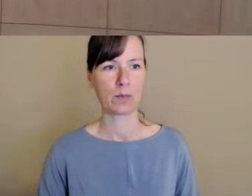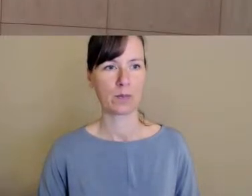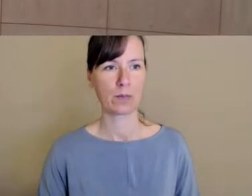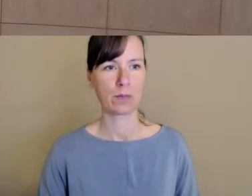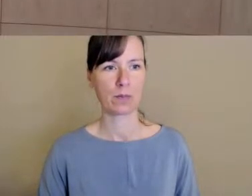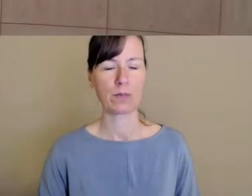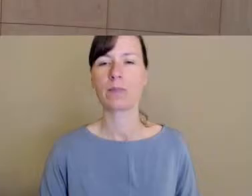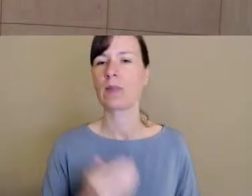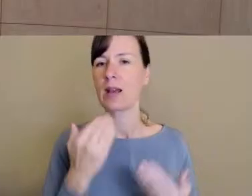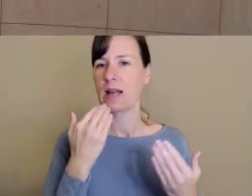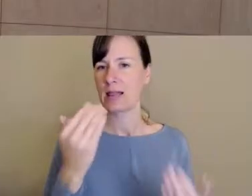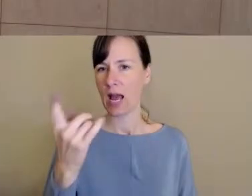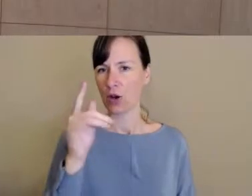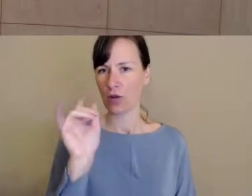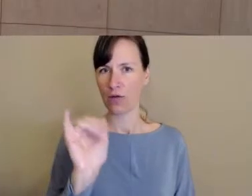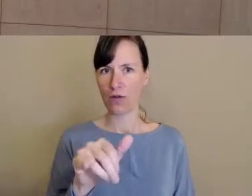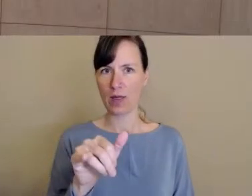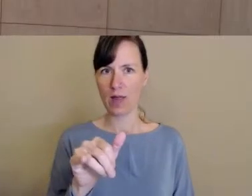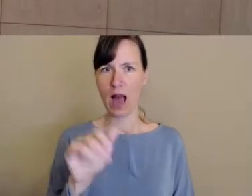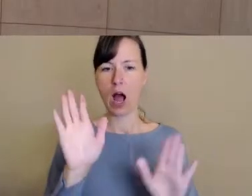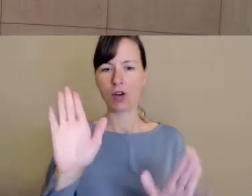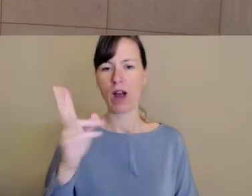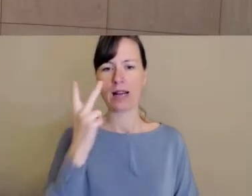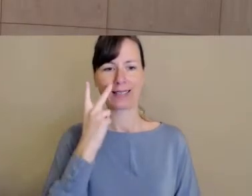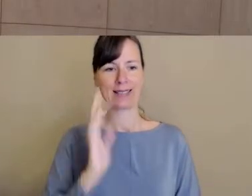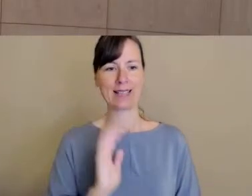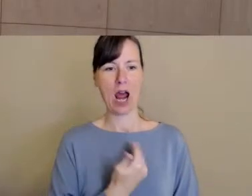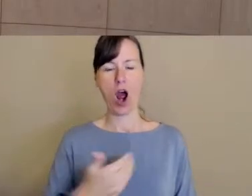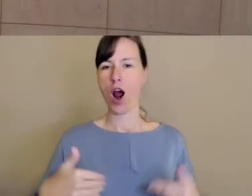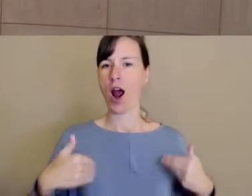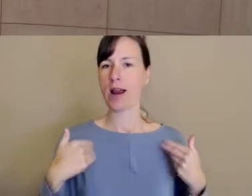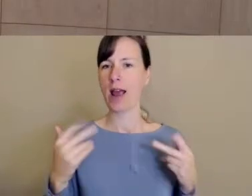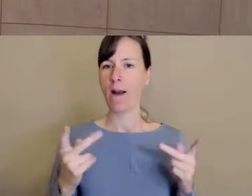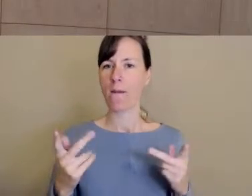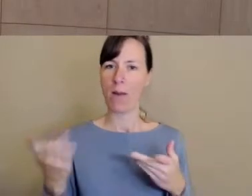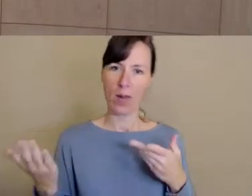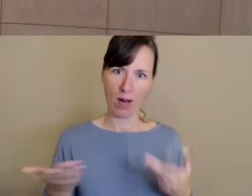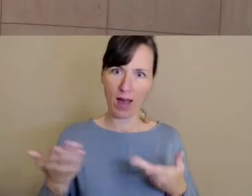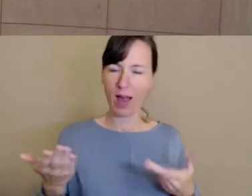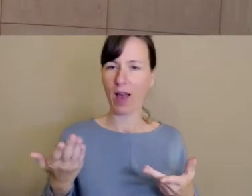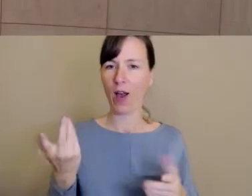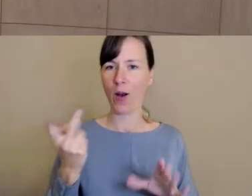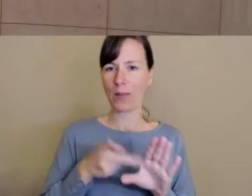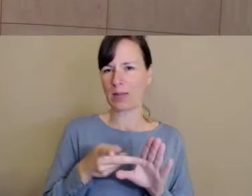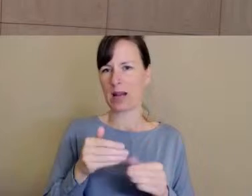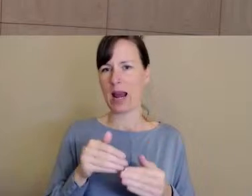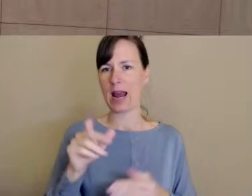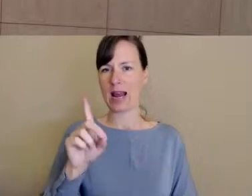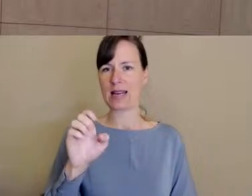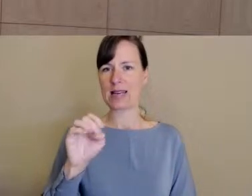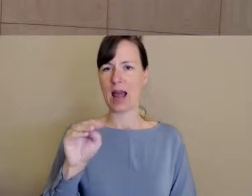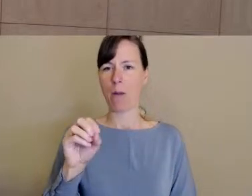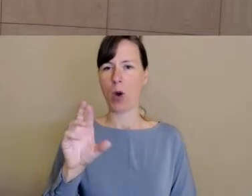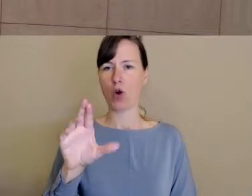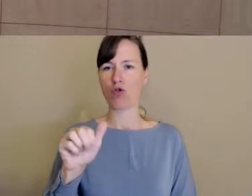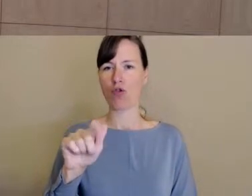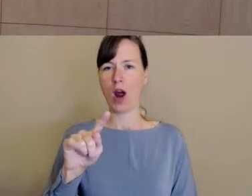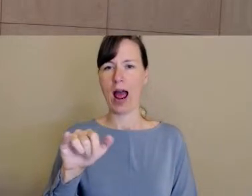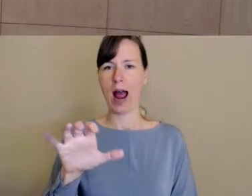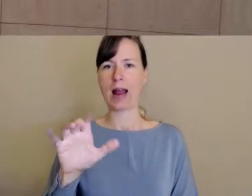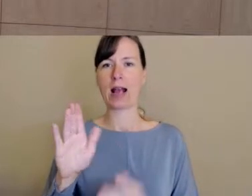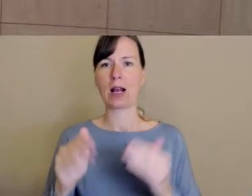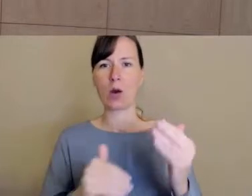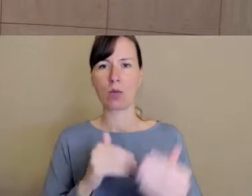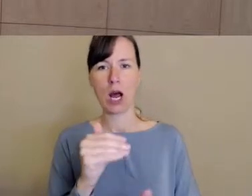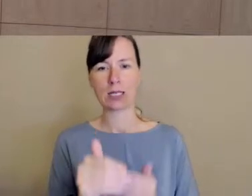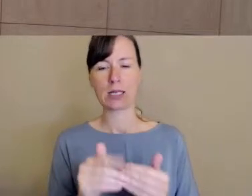Thank you for that. It is great to see our young people engaged in the democratic process. Are there any other public comments? I don't see